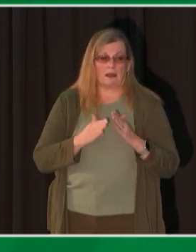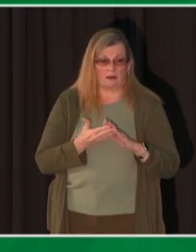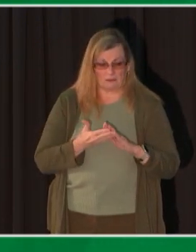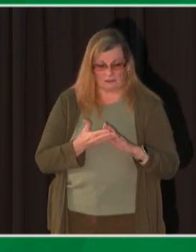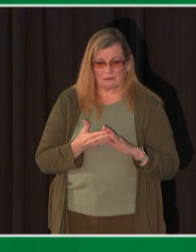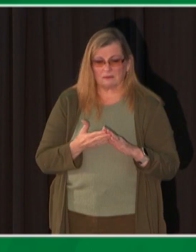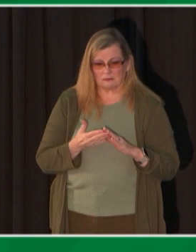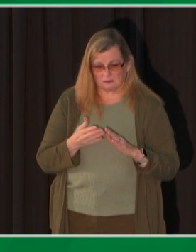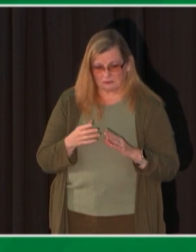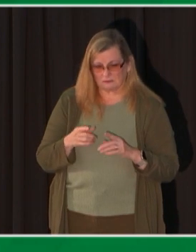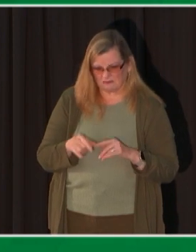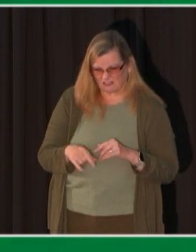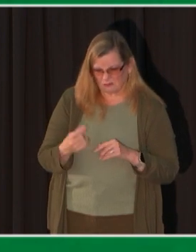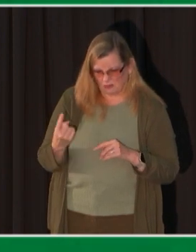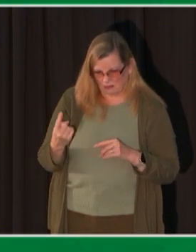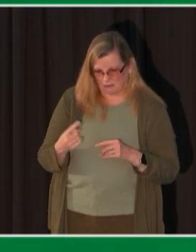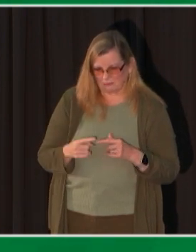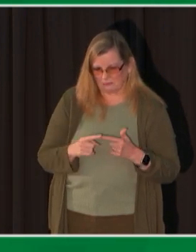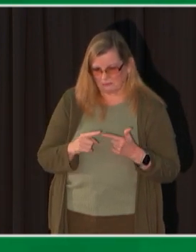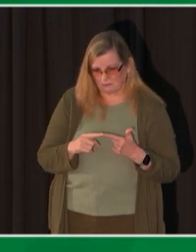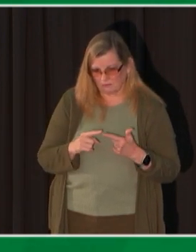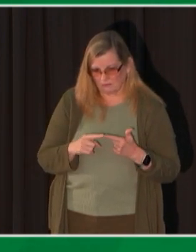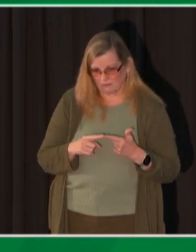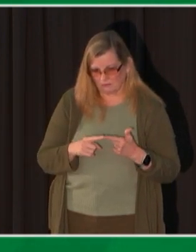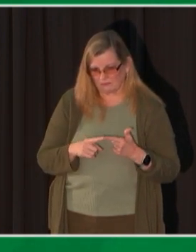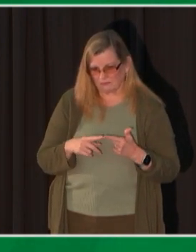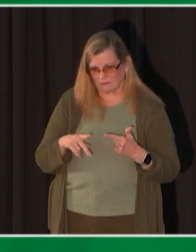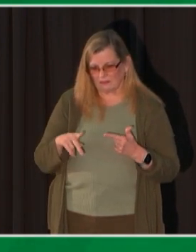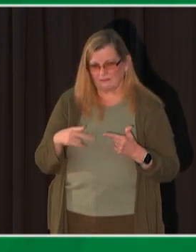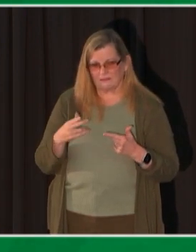for beginning to move into phase one.